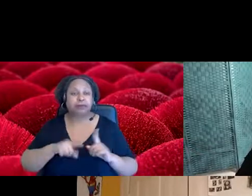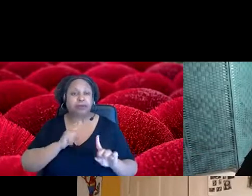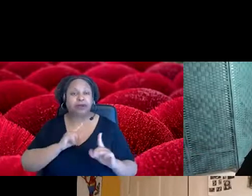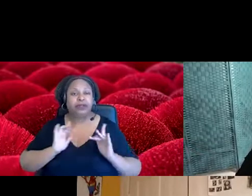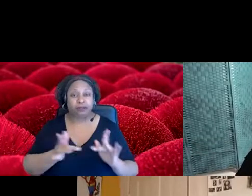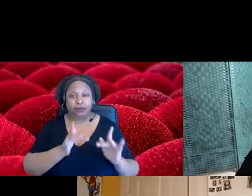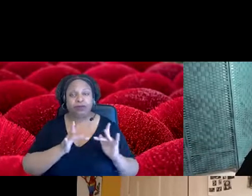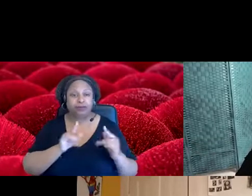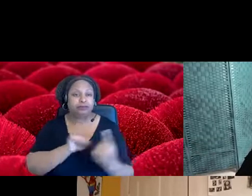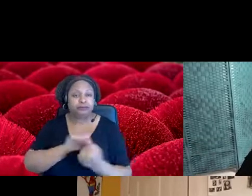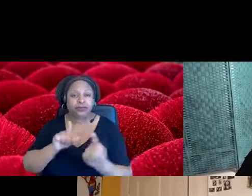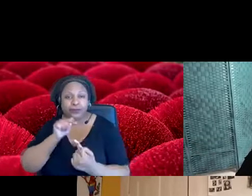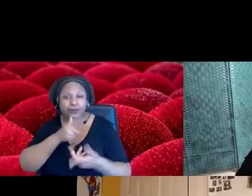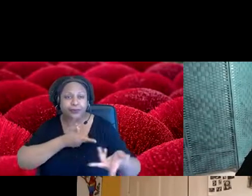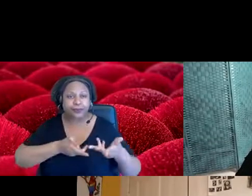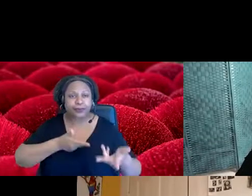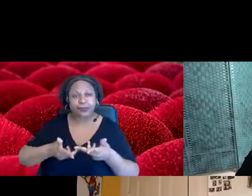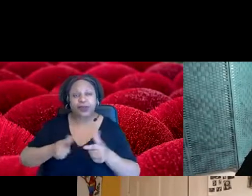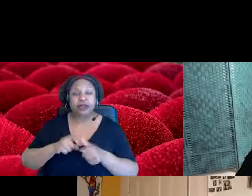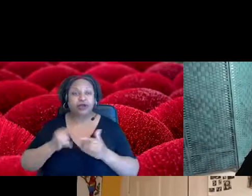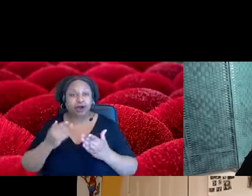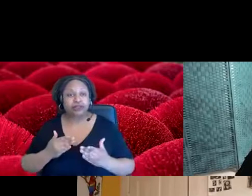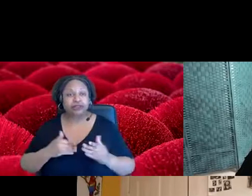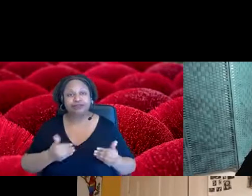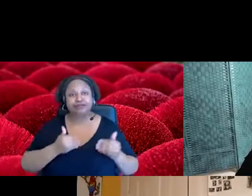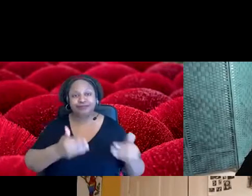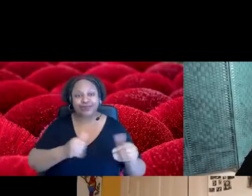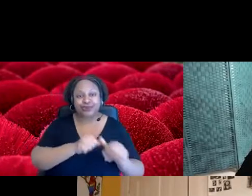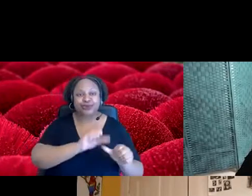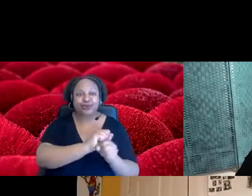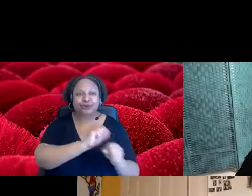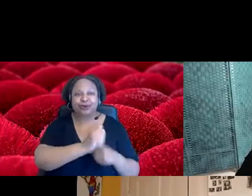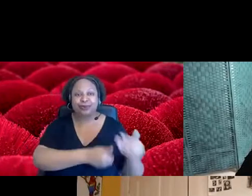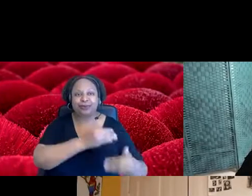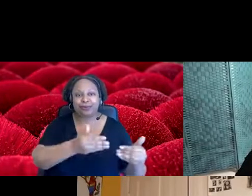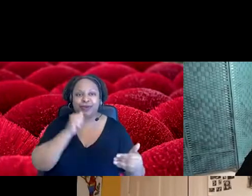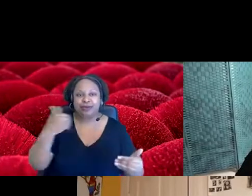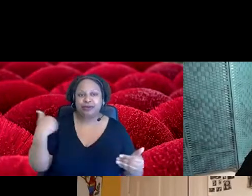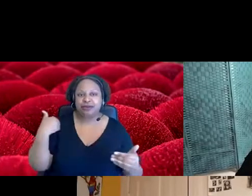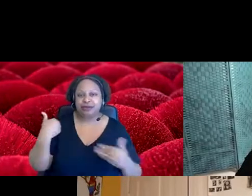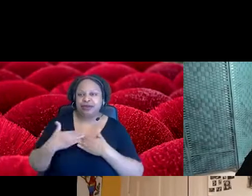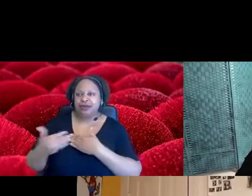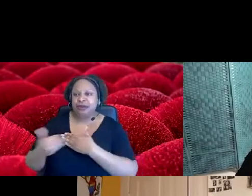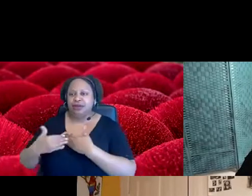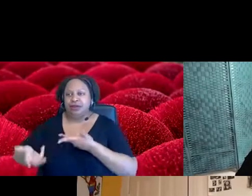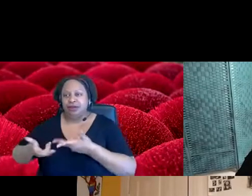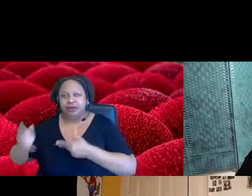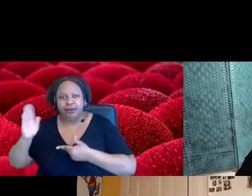then those of us who are artists can get on with what we have to do, which is difficult enough.